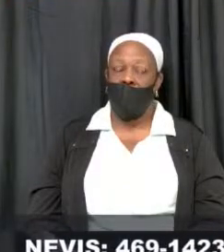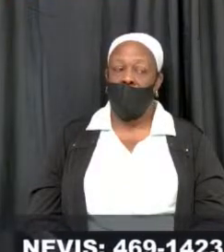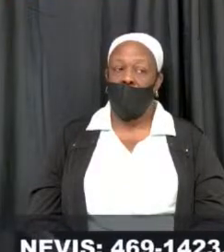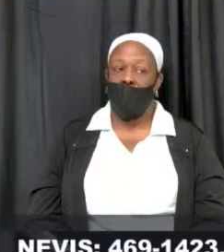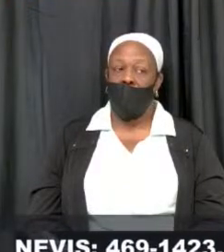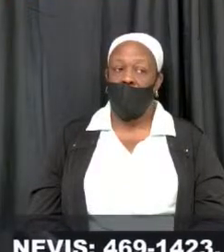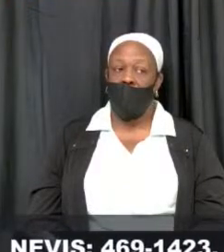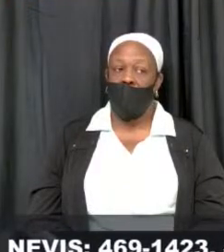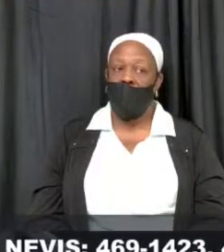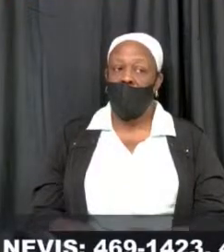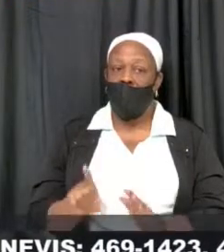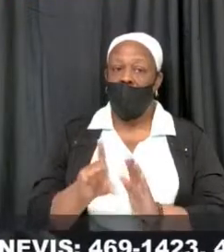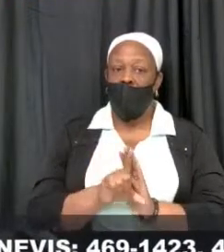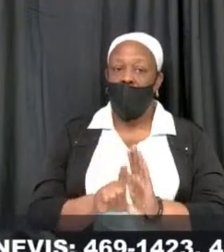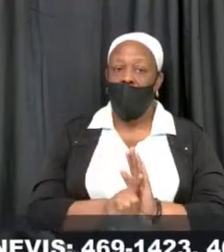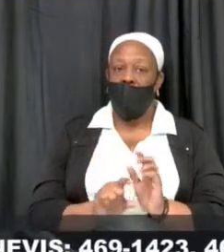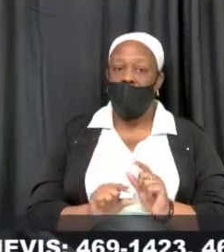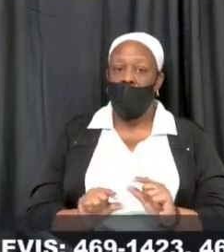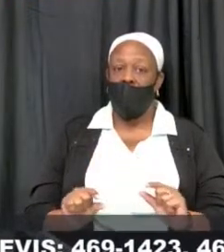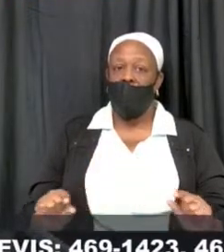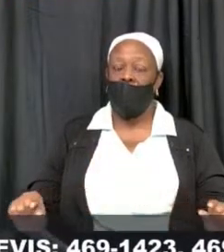Honorable Attorney General.